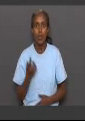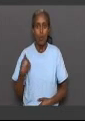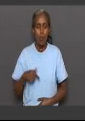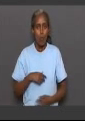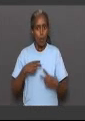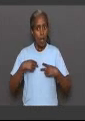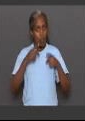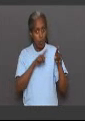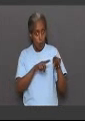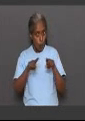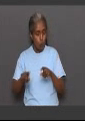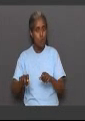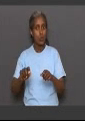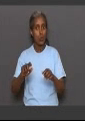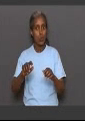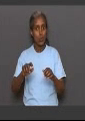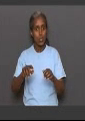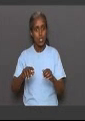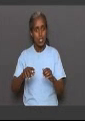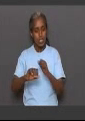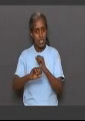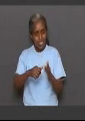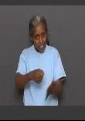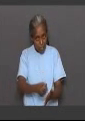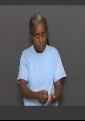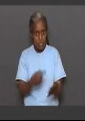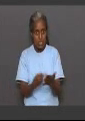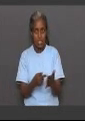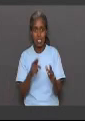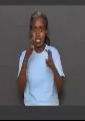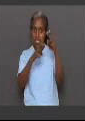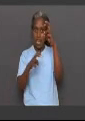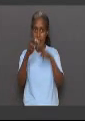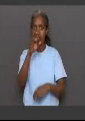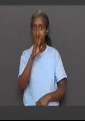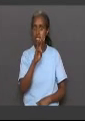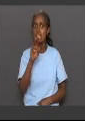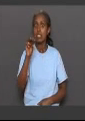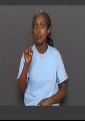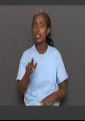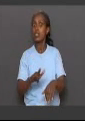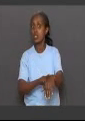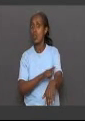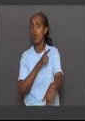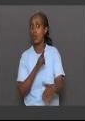We have also established that the ladder is 6 meters